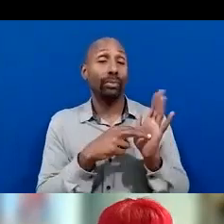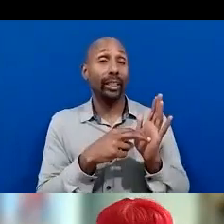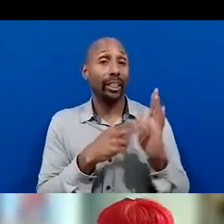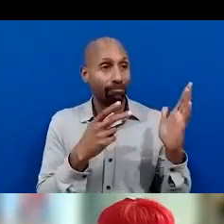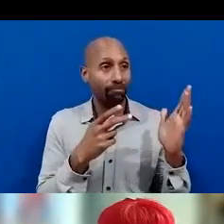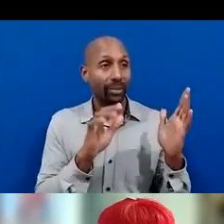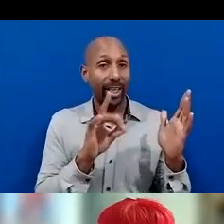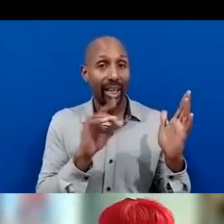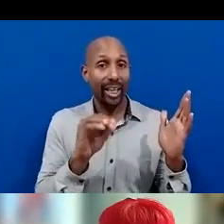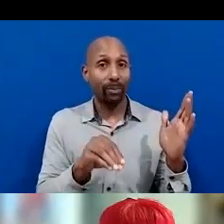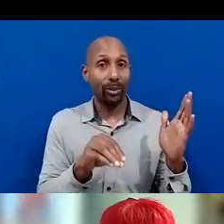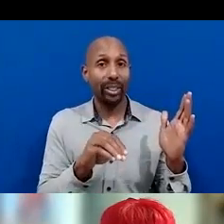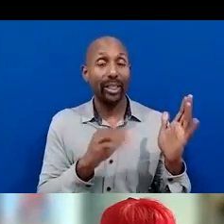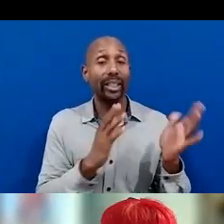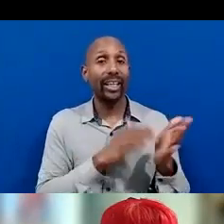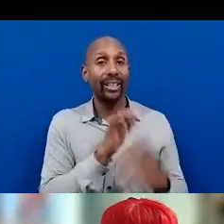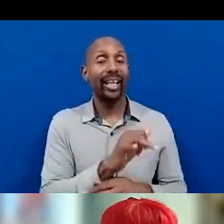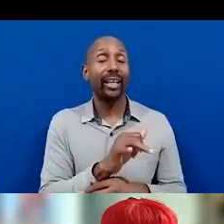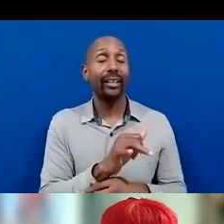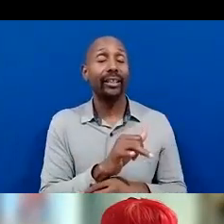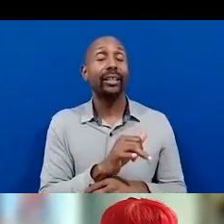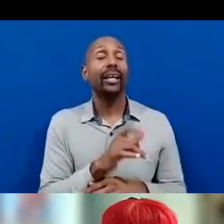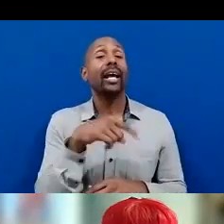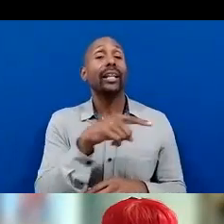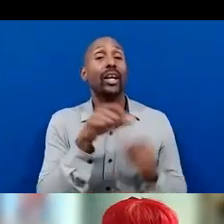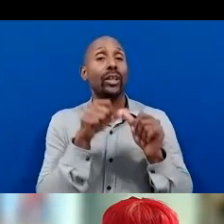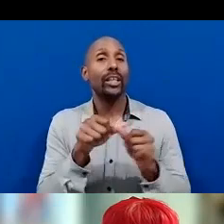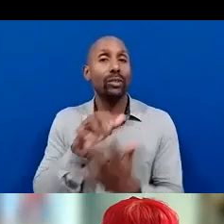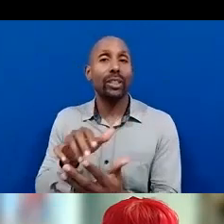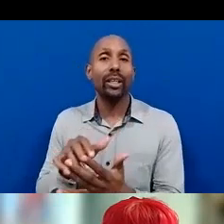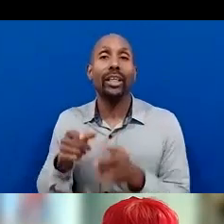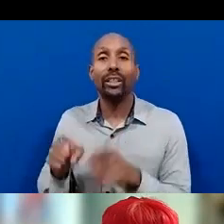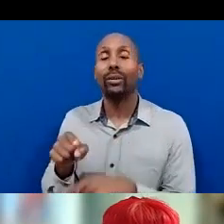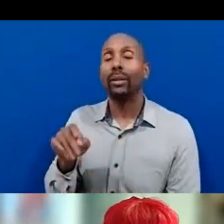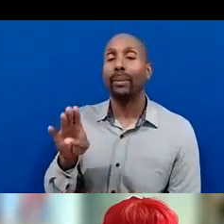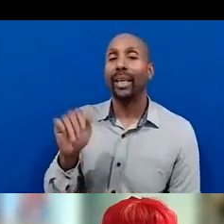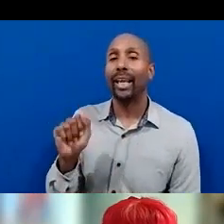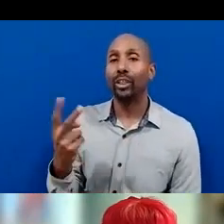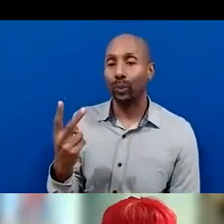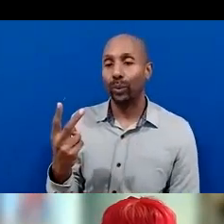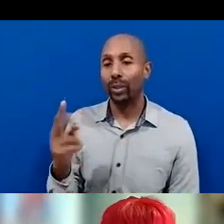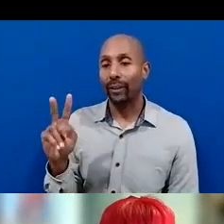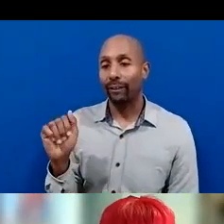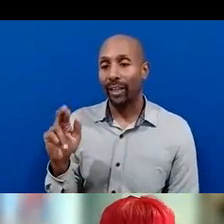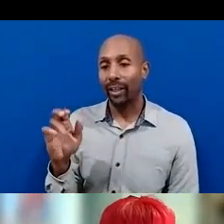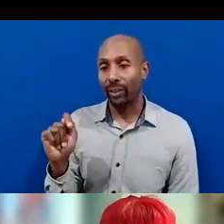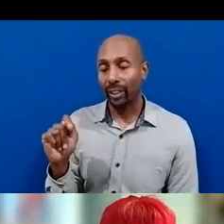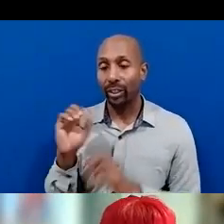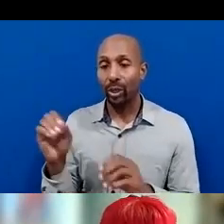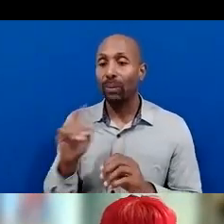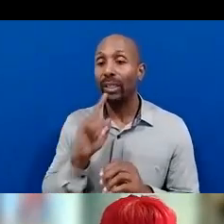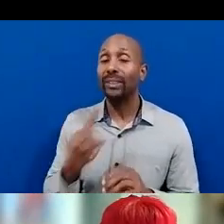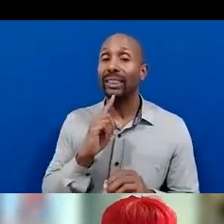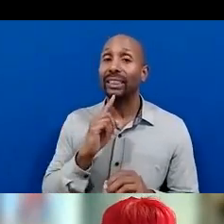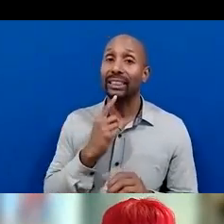safety concerns. Nobody got seriously sick from, or there were no safety concerns that came up in the studies